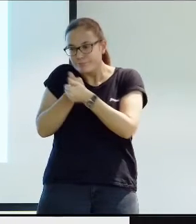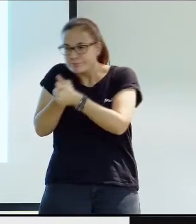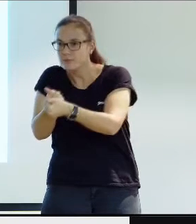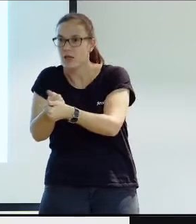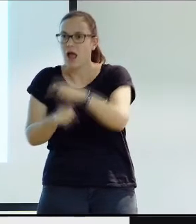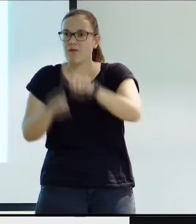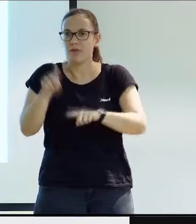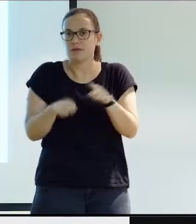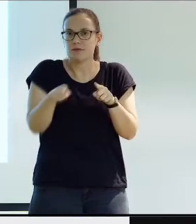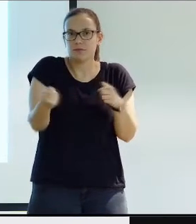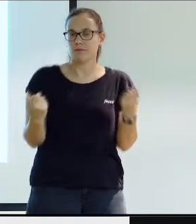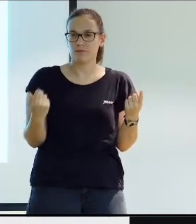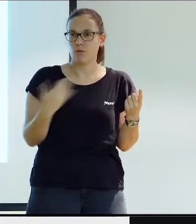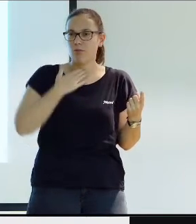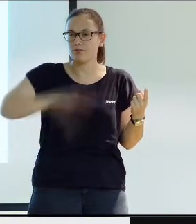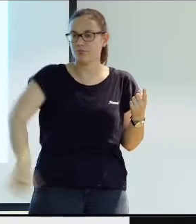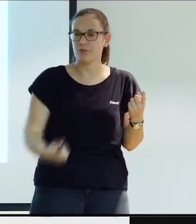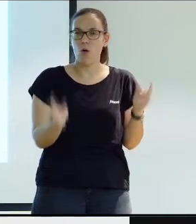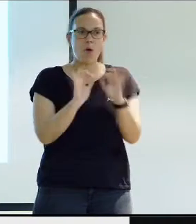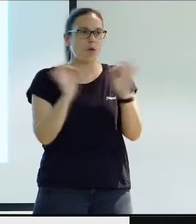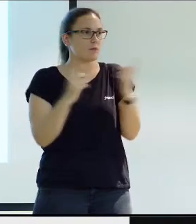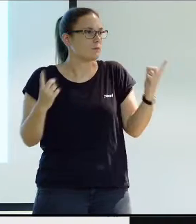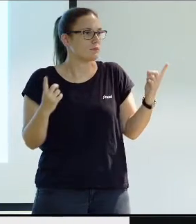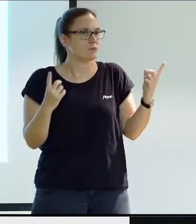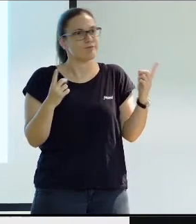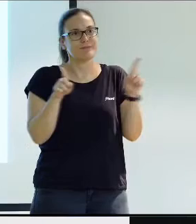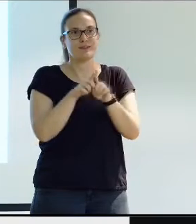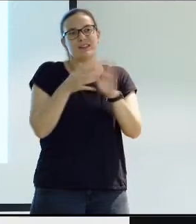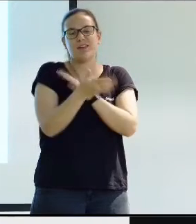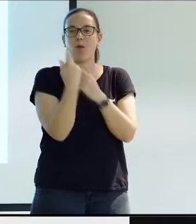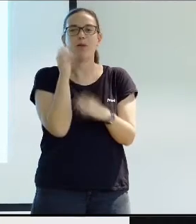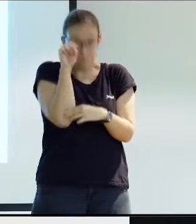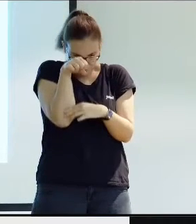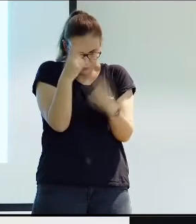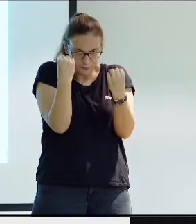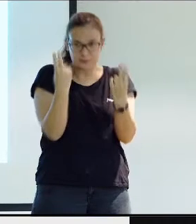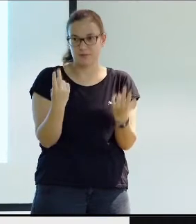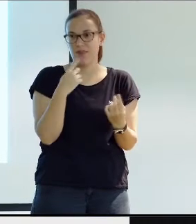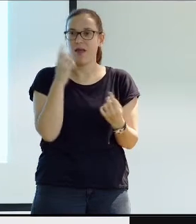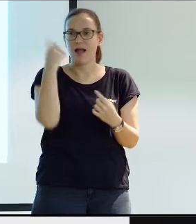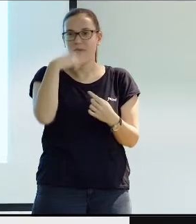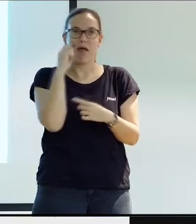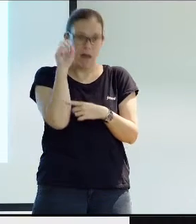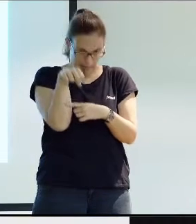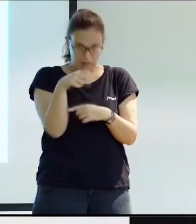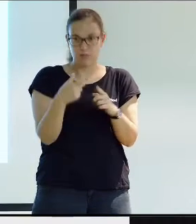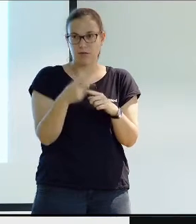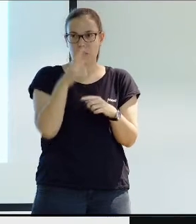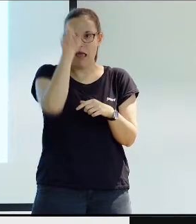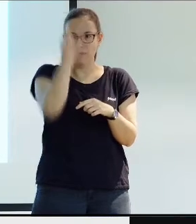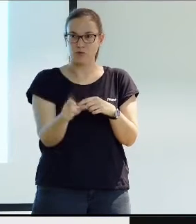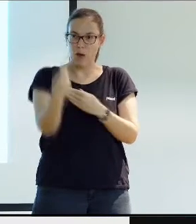sometimes pulled down over the head of the individual by the authorities.